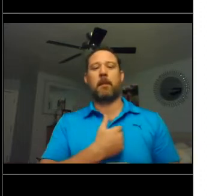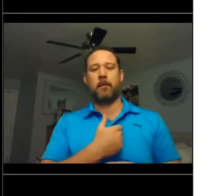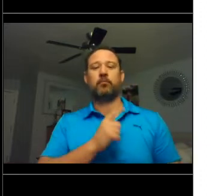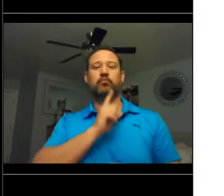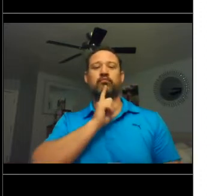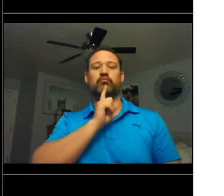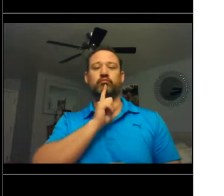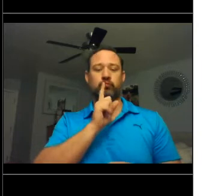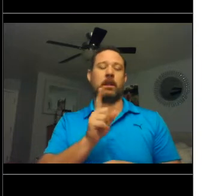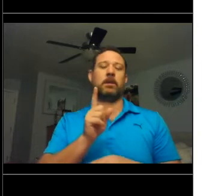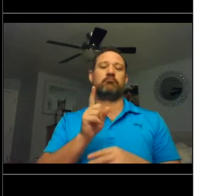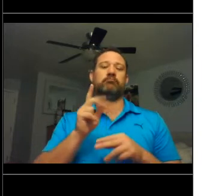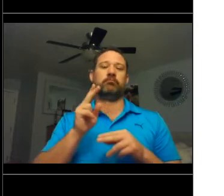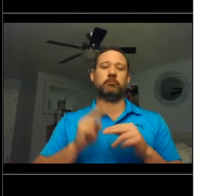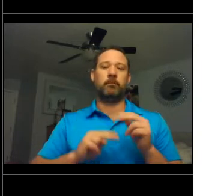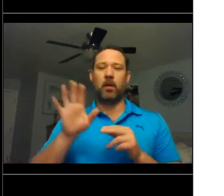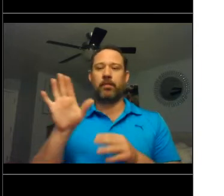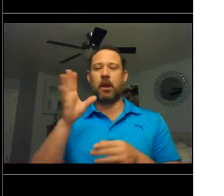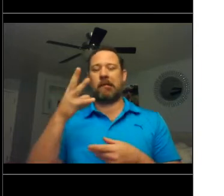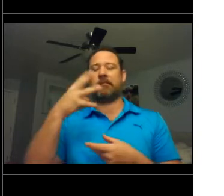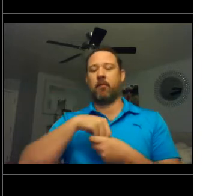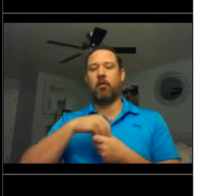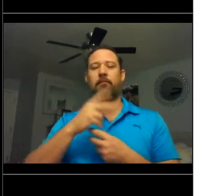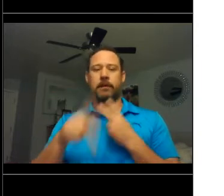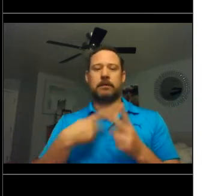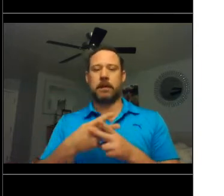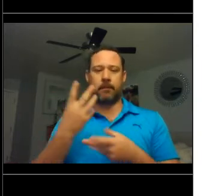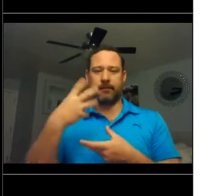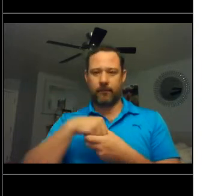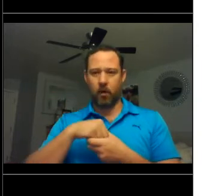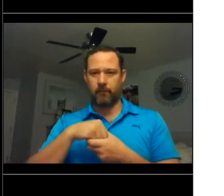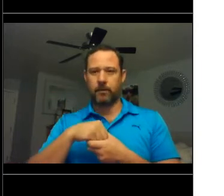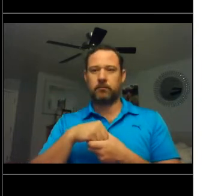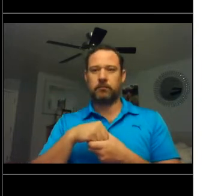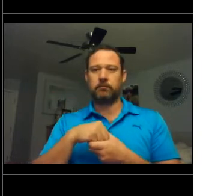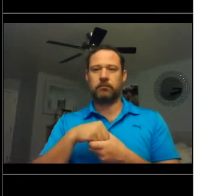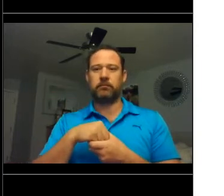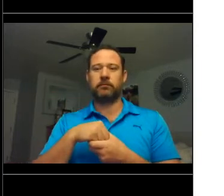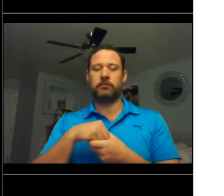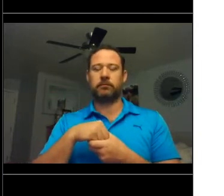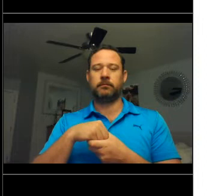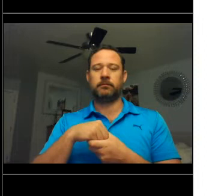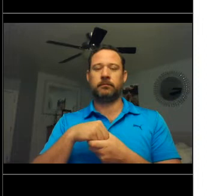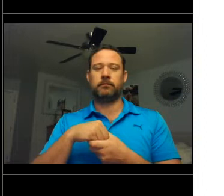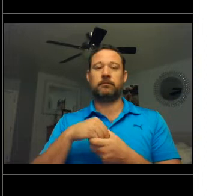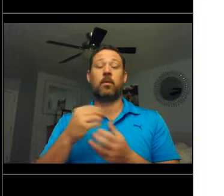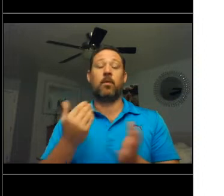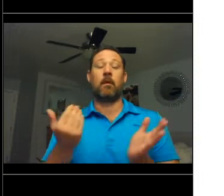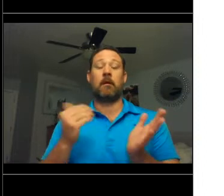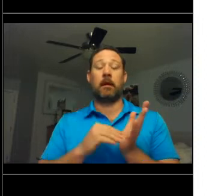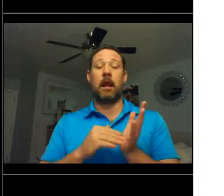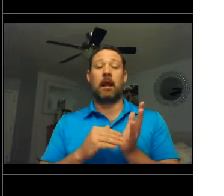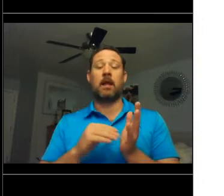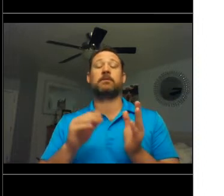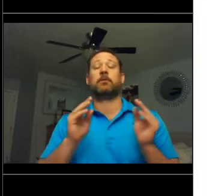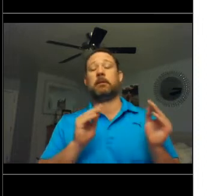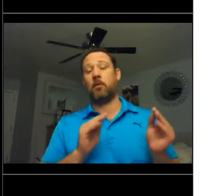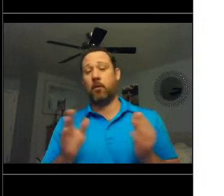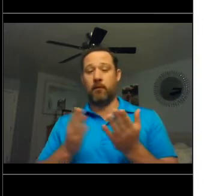really build out their involvement and the type of involvement they're going to engage with. And so as we again move through this